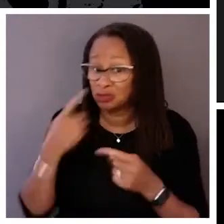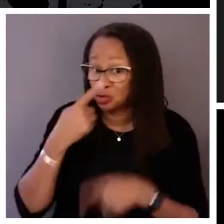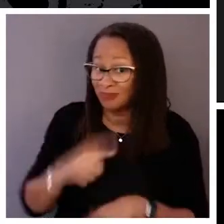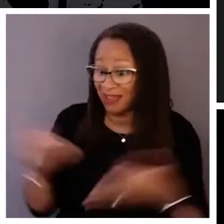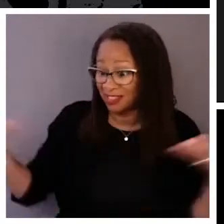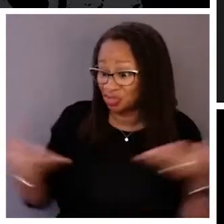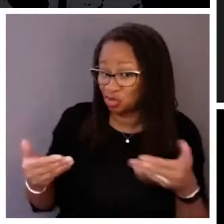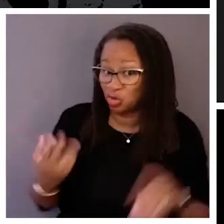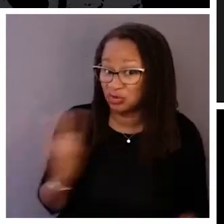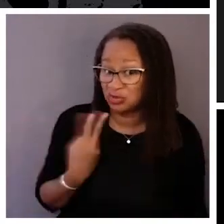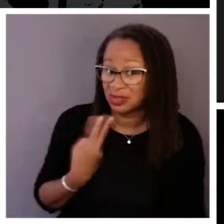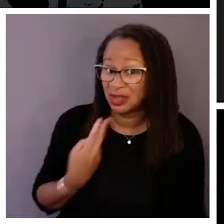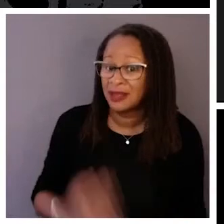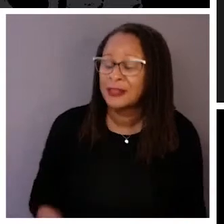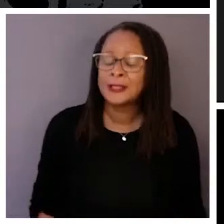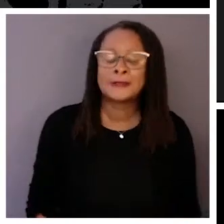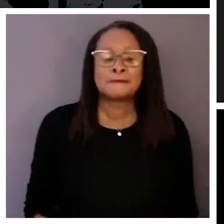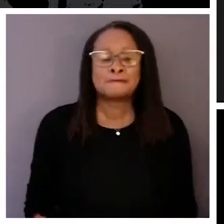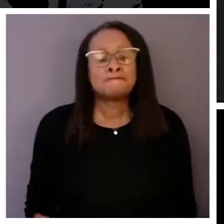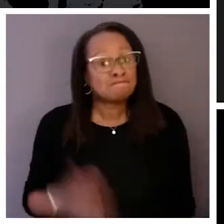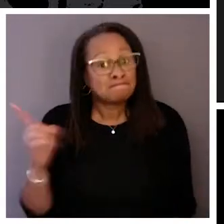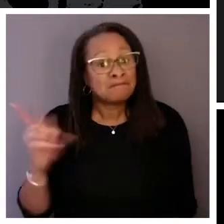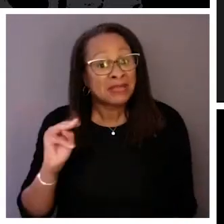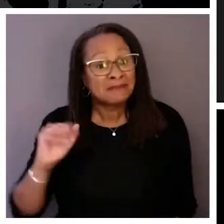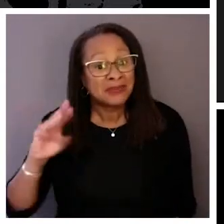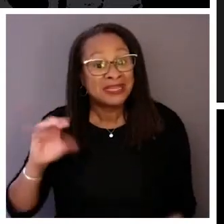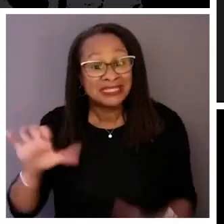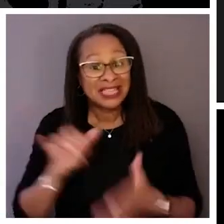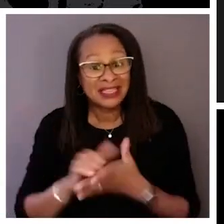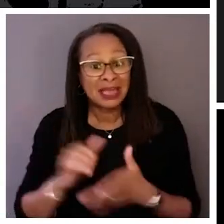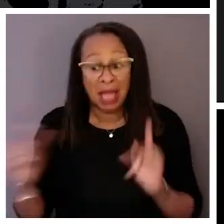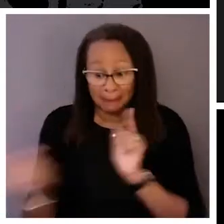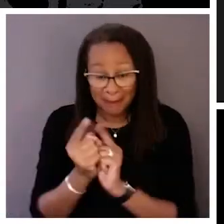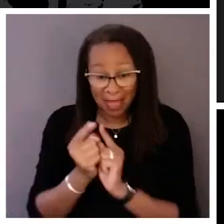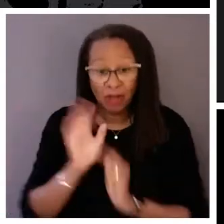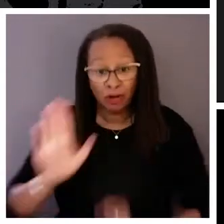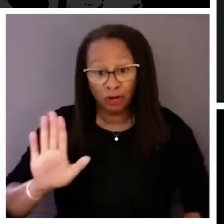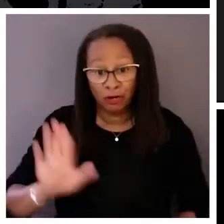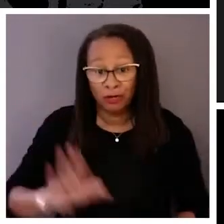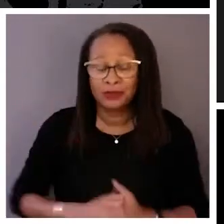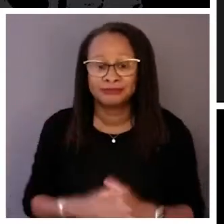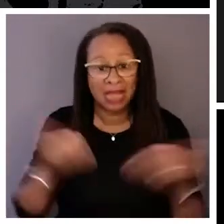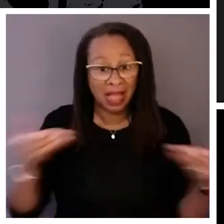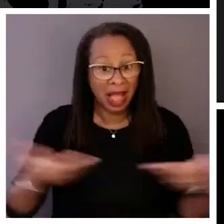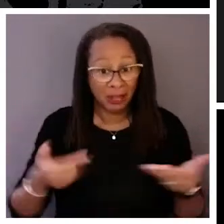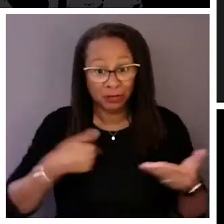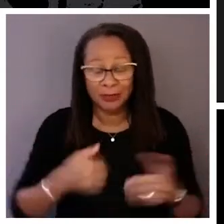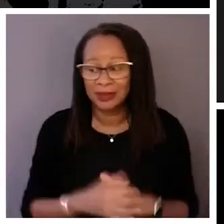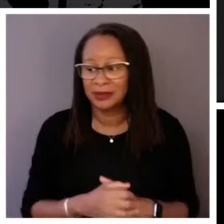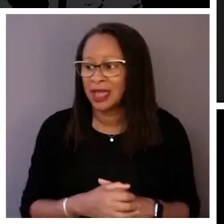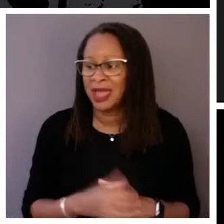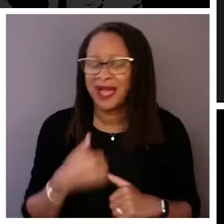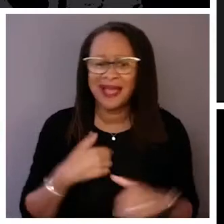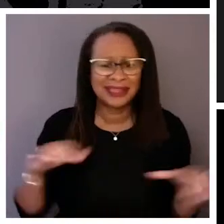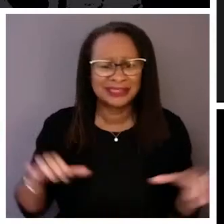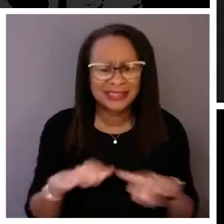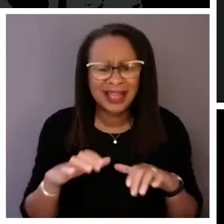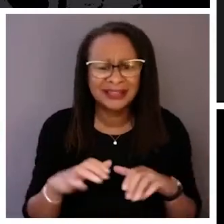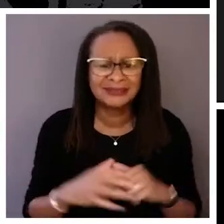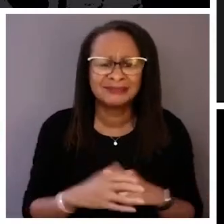you set something up? And so she did. I met her. She hired me. I had